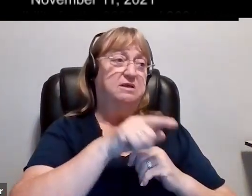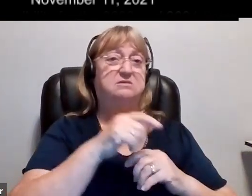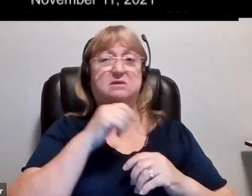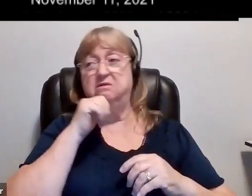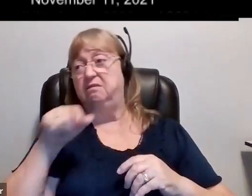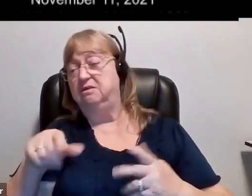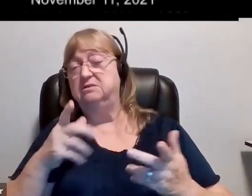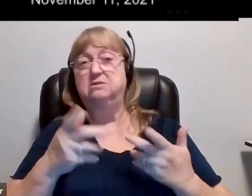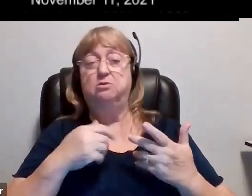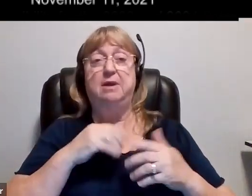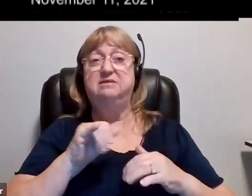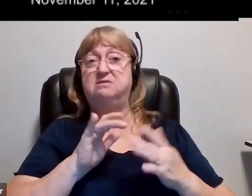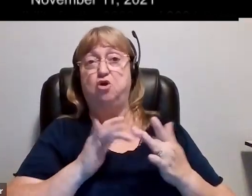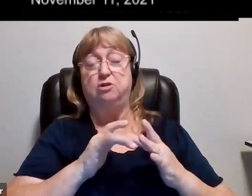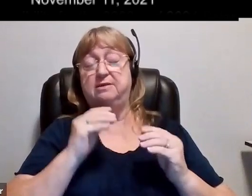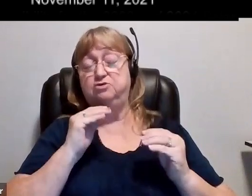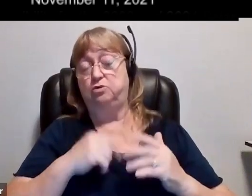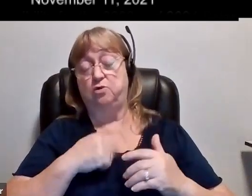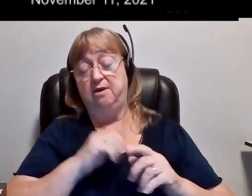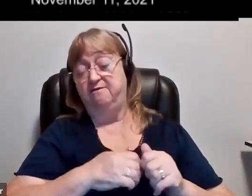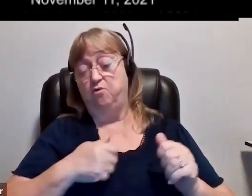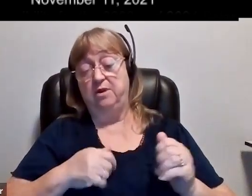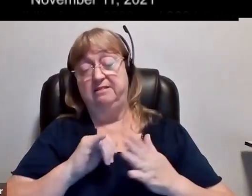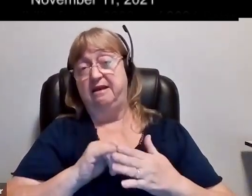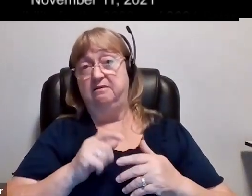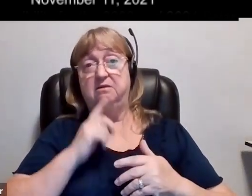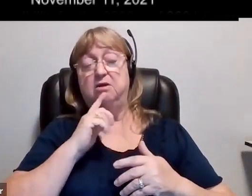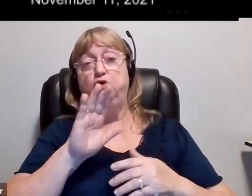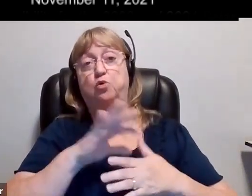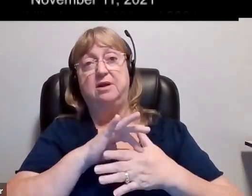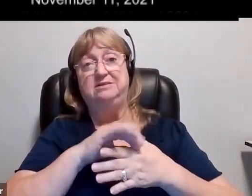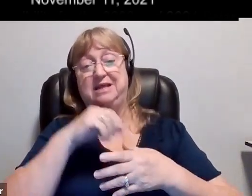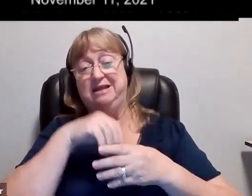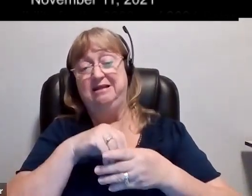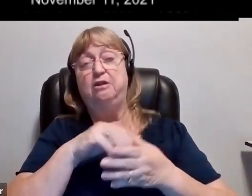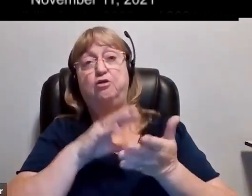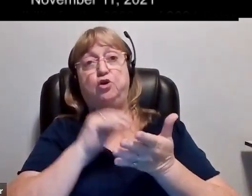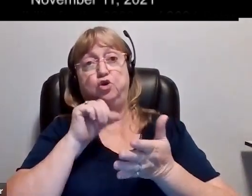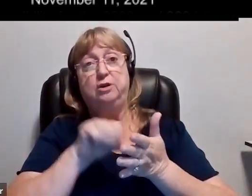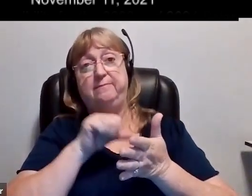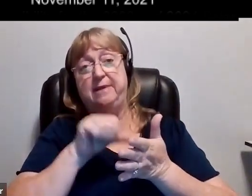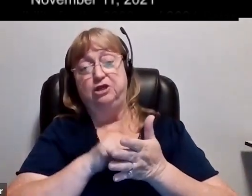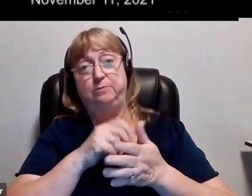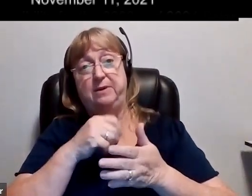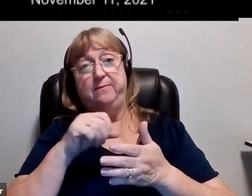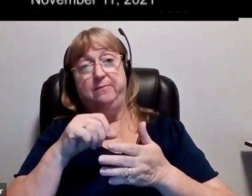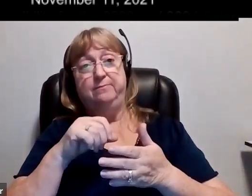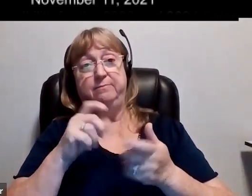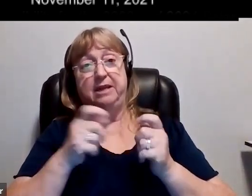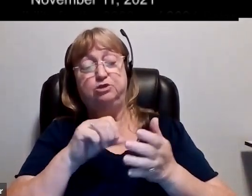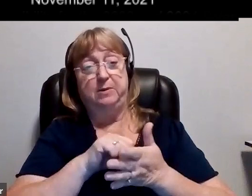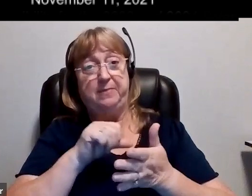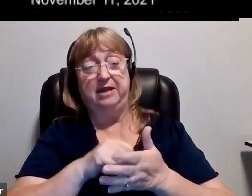as an online instructor, I just avoid them. It's best to put your content within the learning management page, which is HTML, the language of the